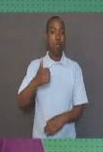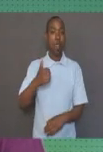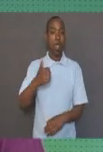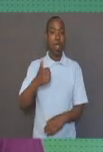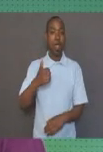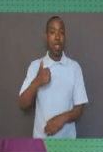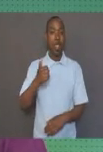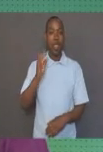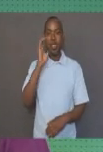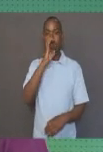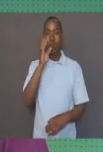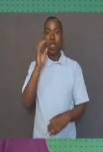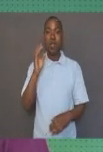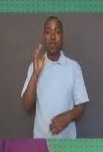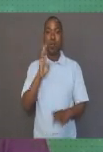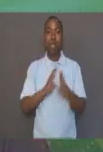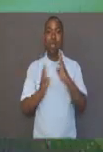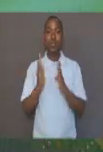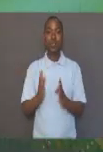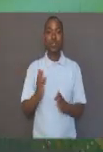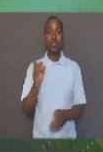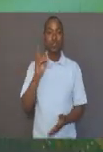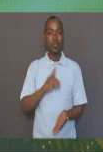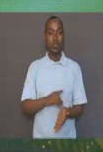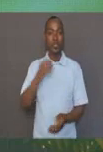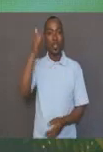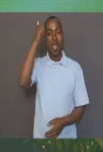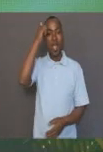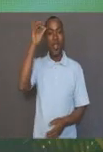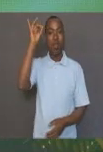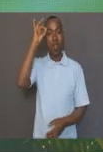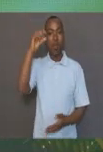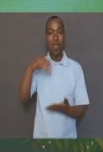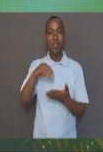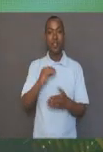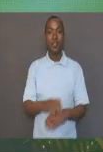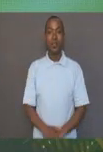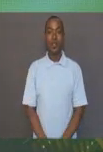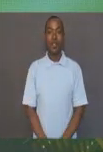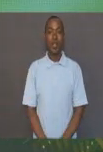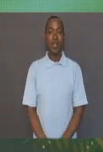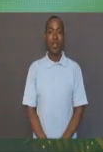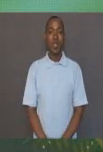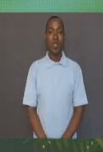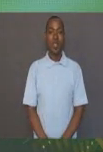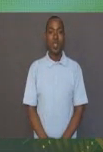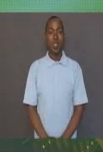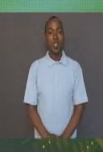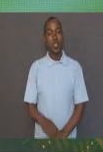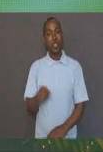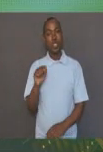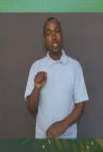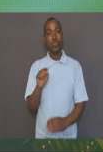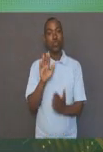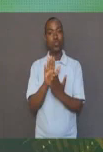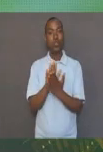Dr. Akiliu Lema. We discussed how his work with freshwater